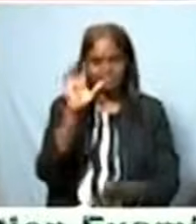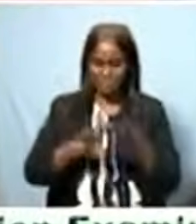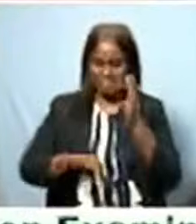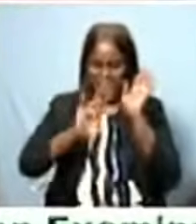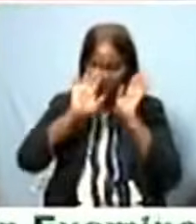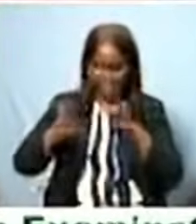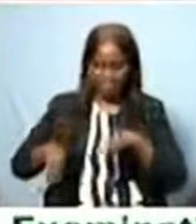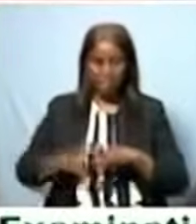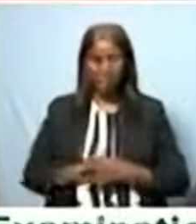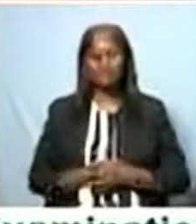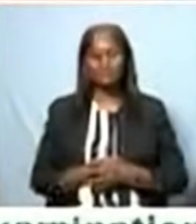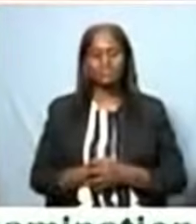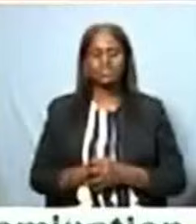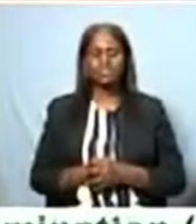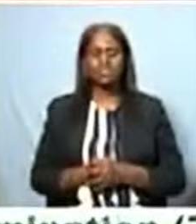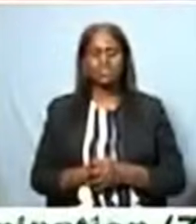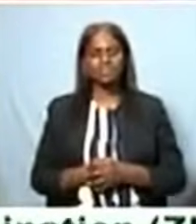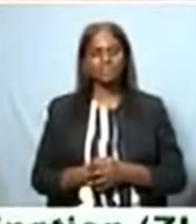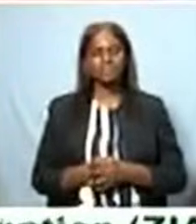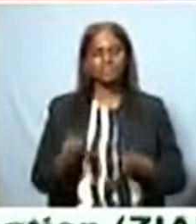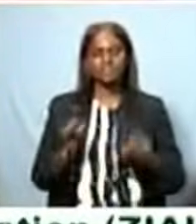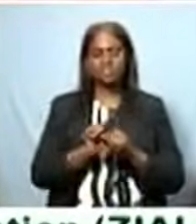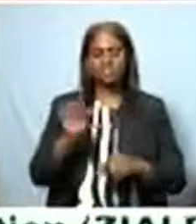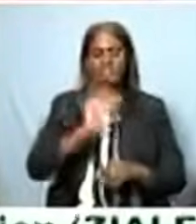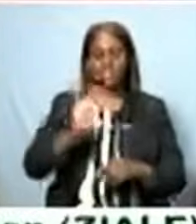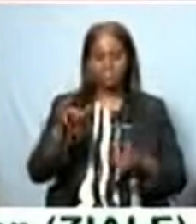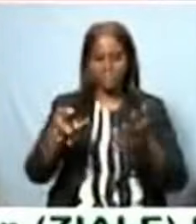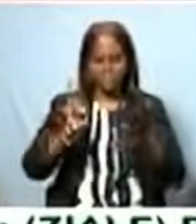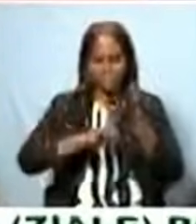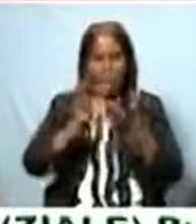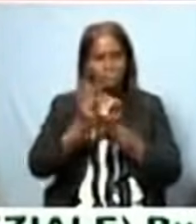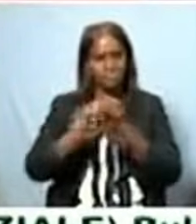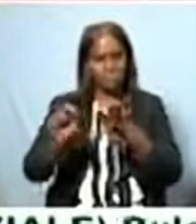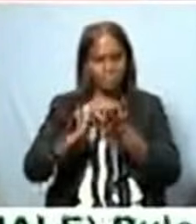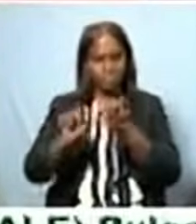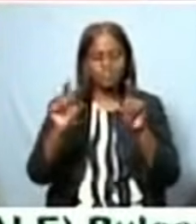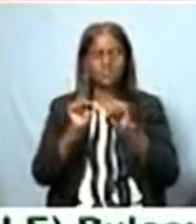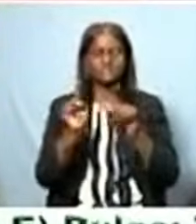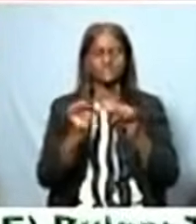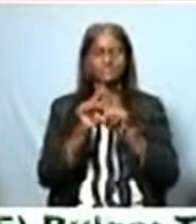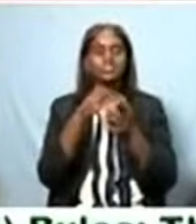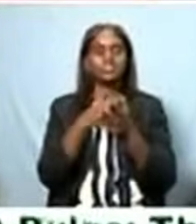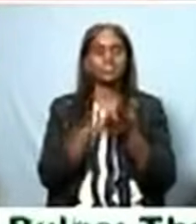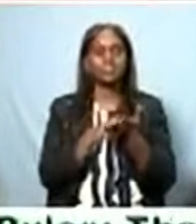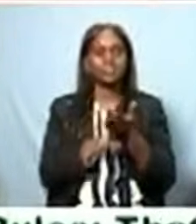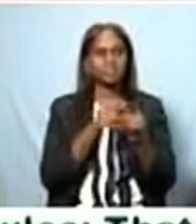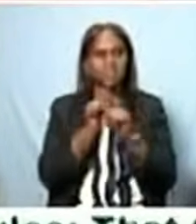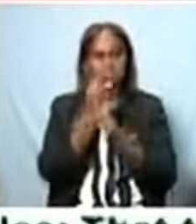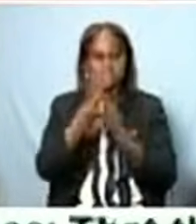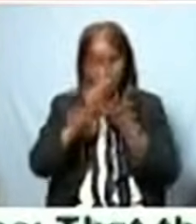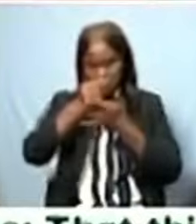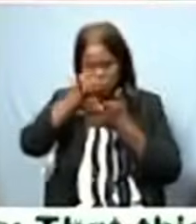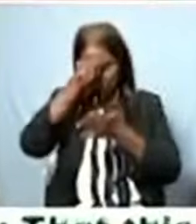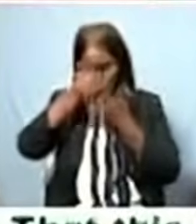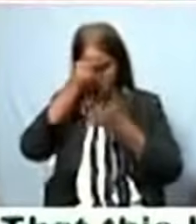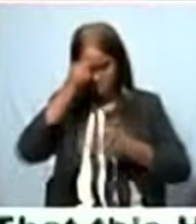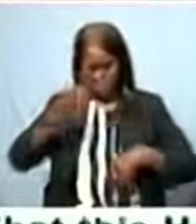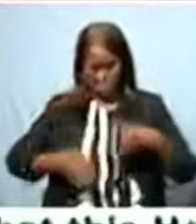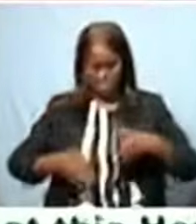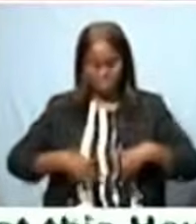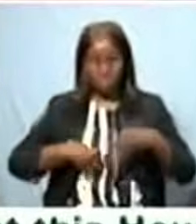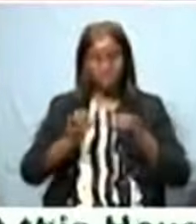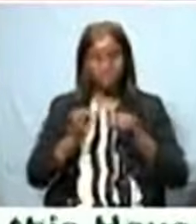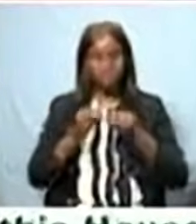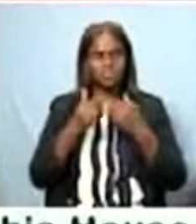excluded and indeed banned from writing the same exam. Some students complained, as